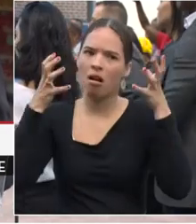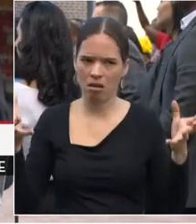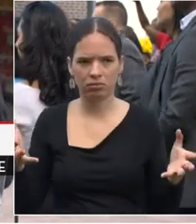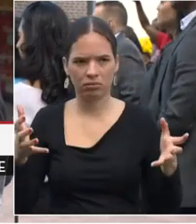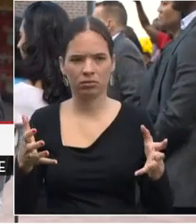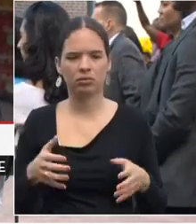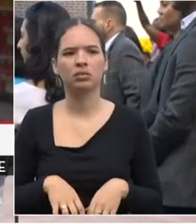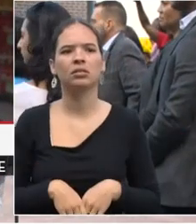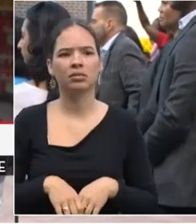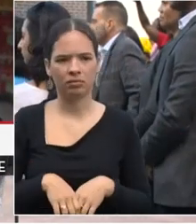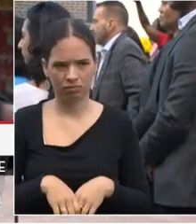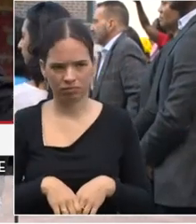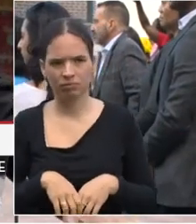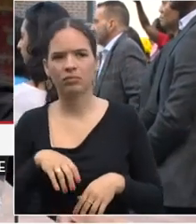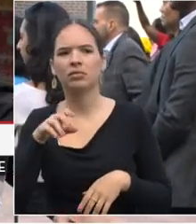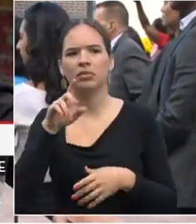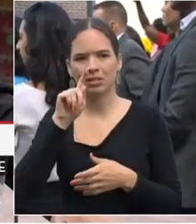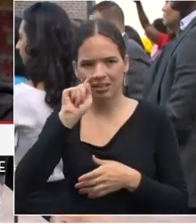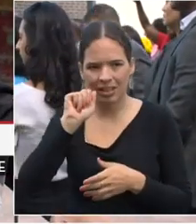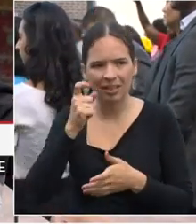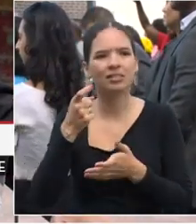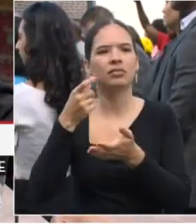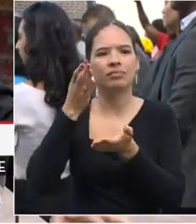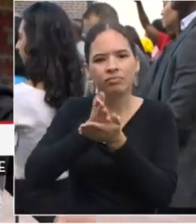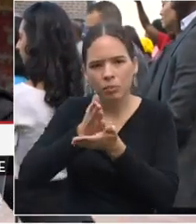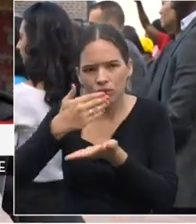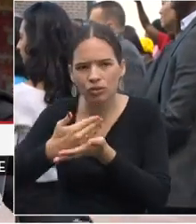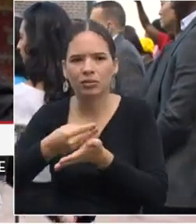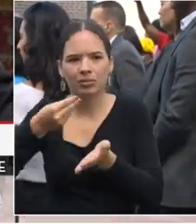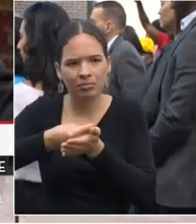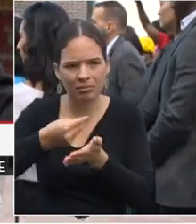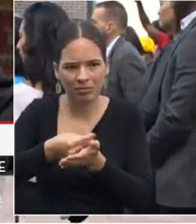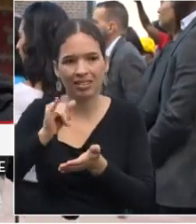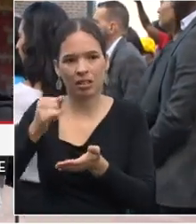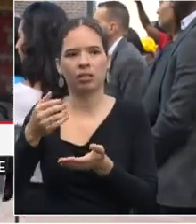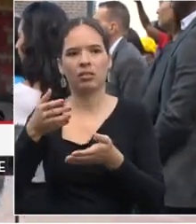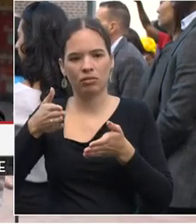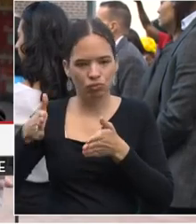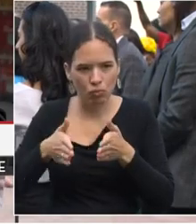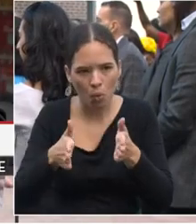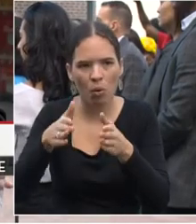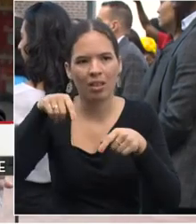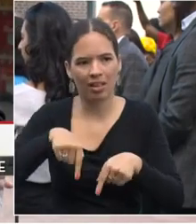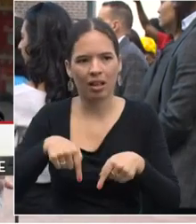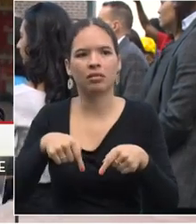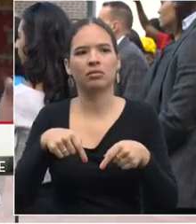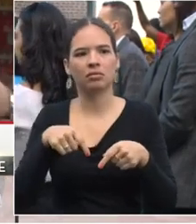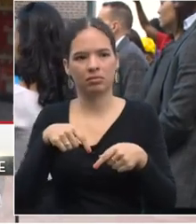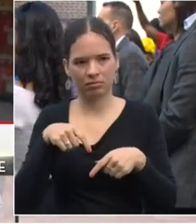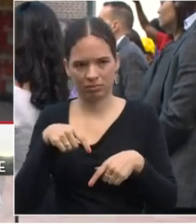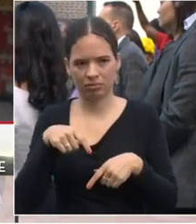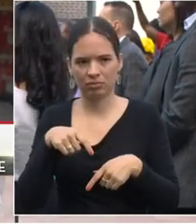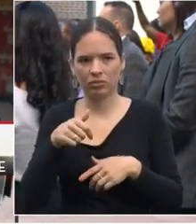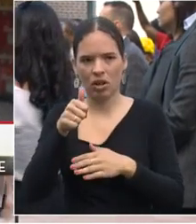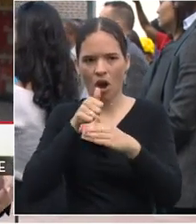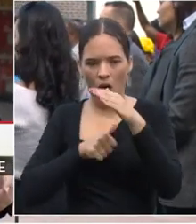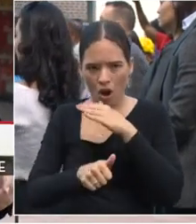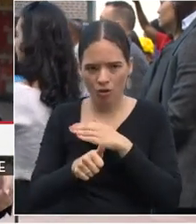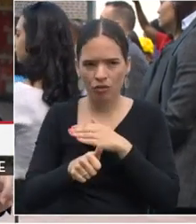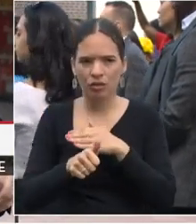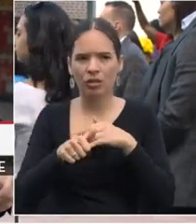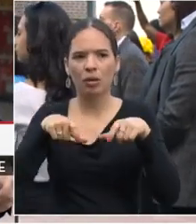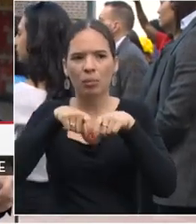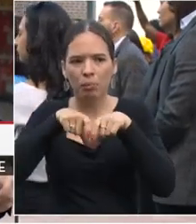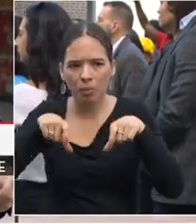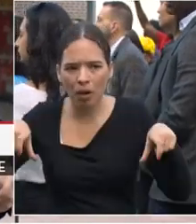million to help. We're standing on infrastructure, right? These roads, these sidewalks, underneath it are utilities. That was put forth by the